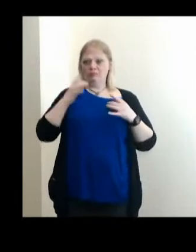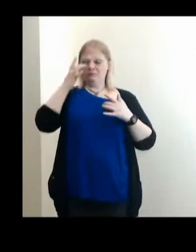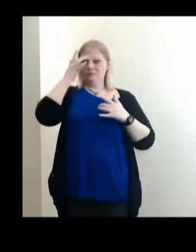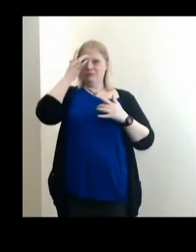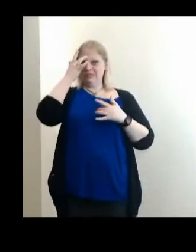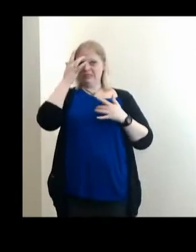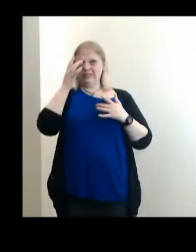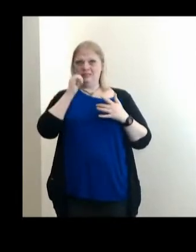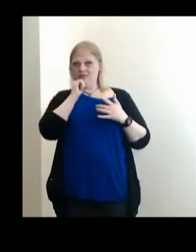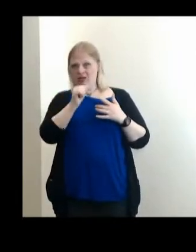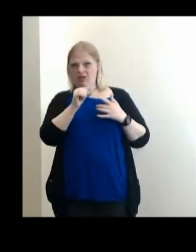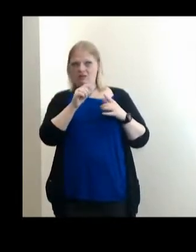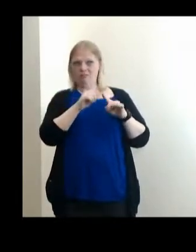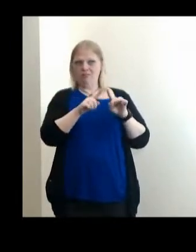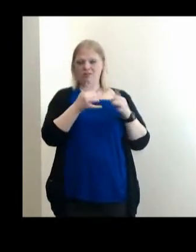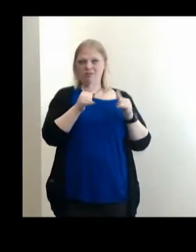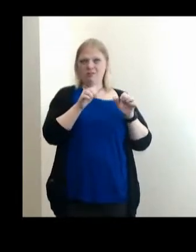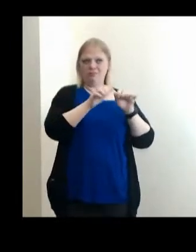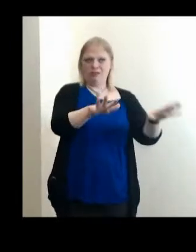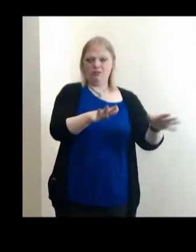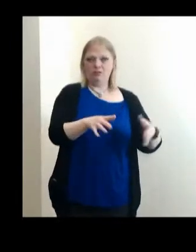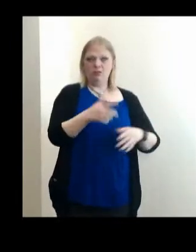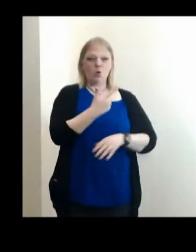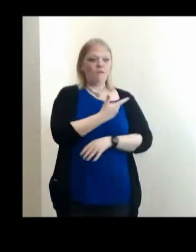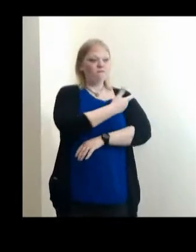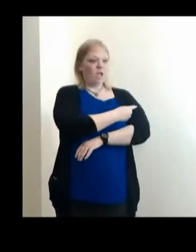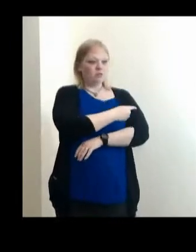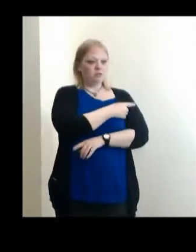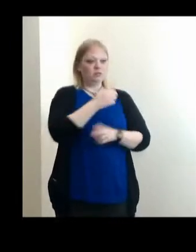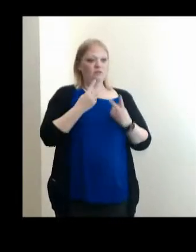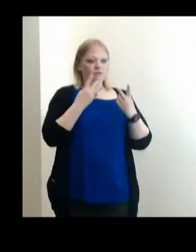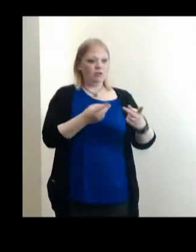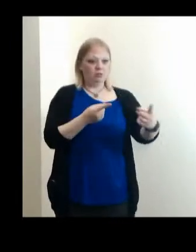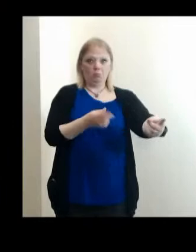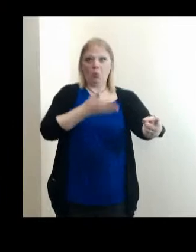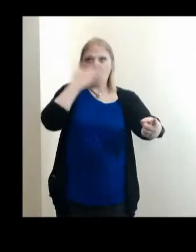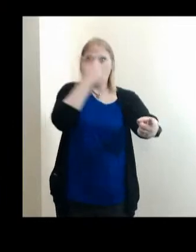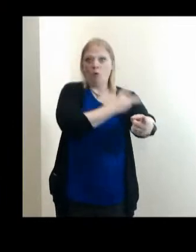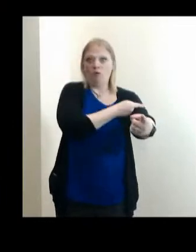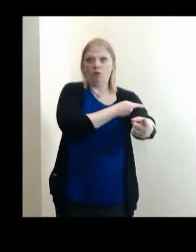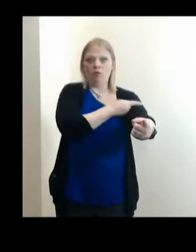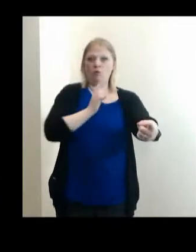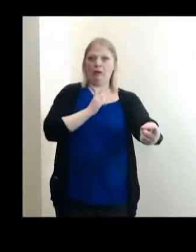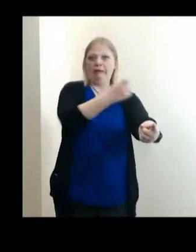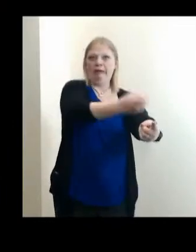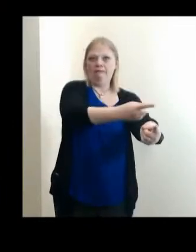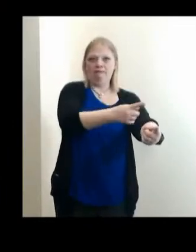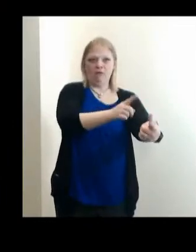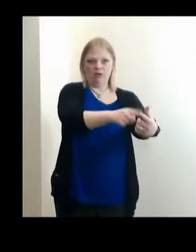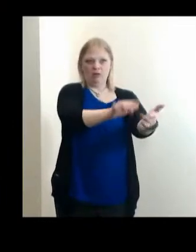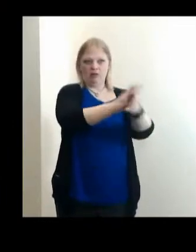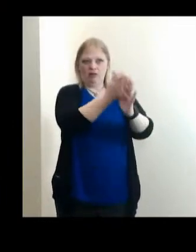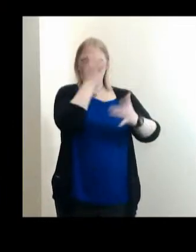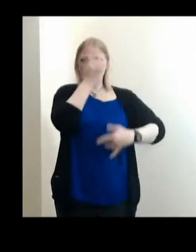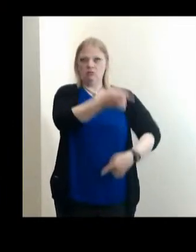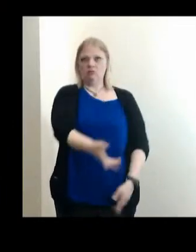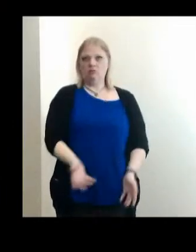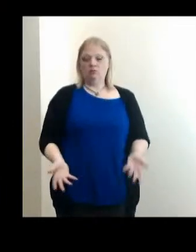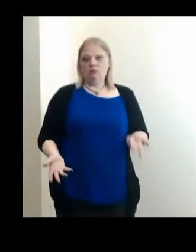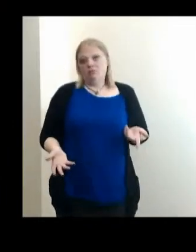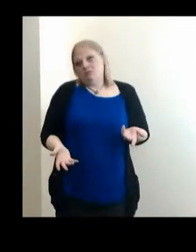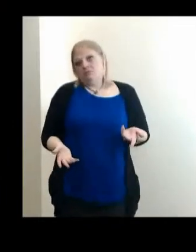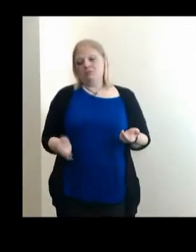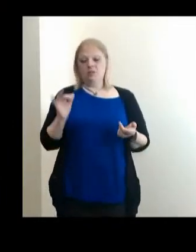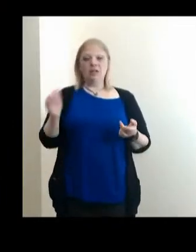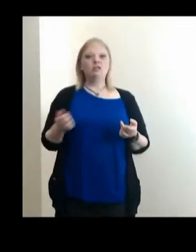could catch it and transmit it. So if you're vaccinated and you go visit someone who's unvaccinated, you could give it to them and they could get sick from it. So that's